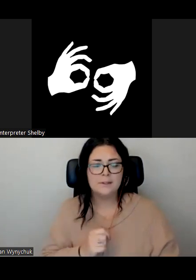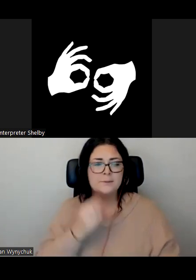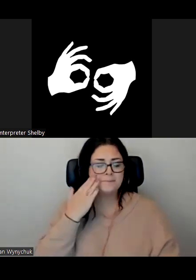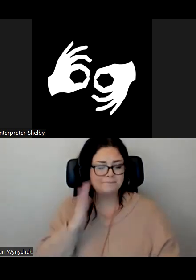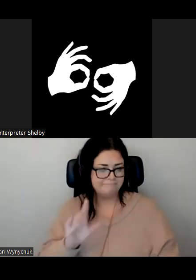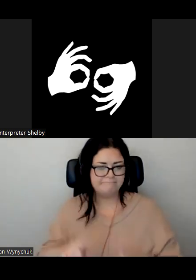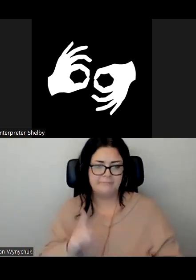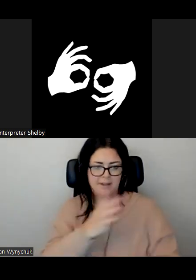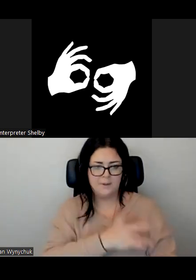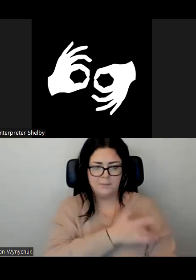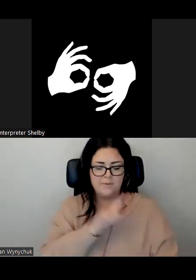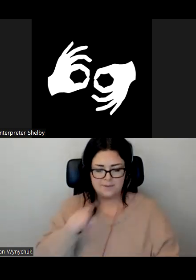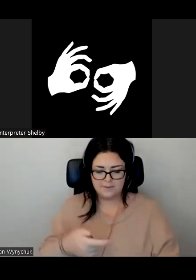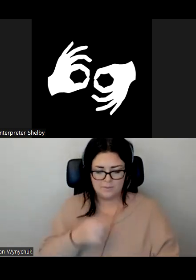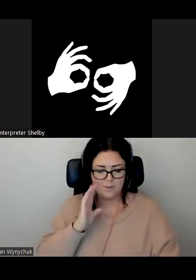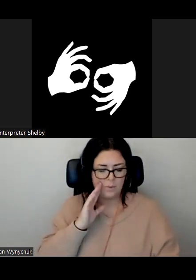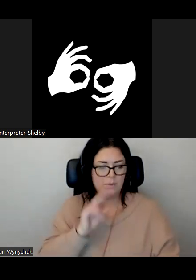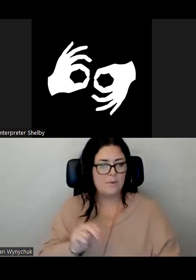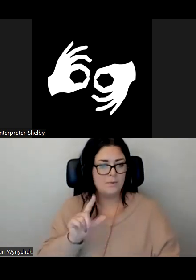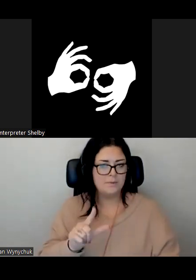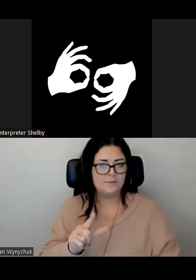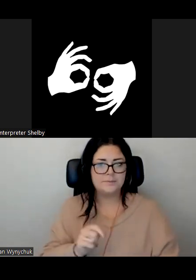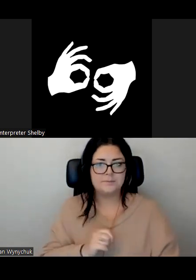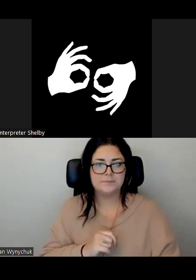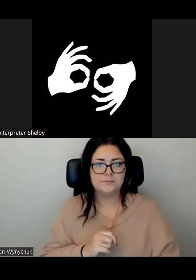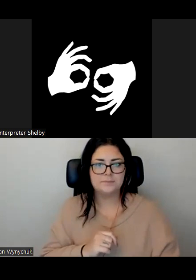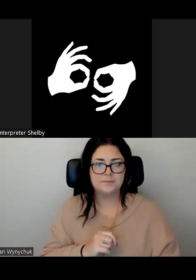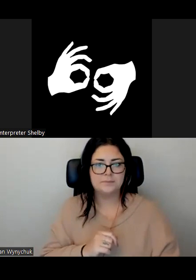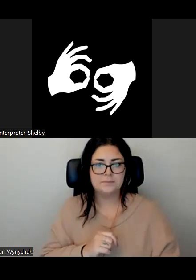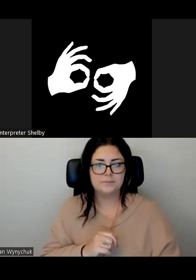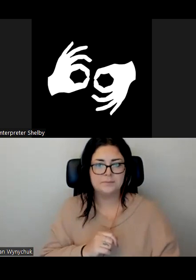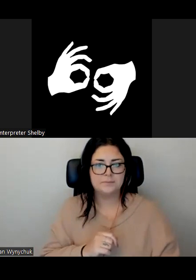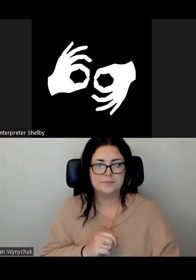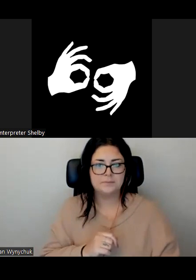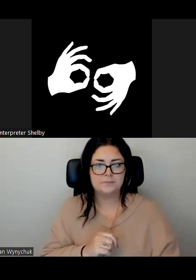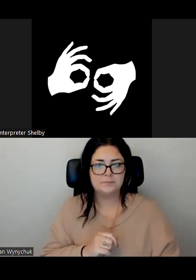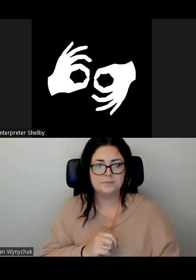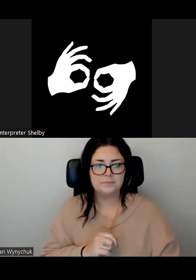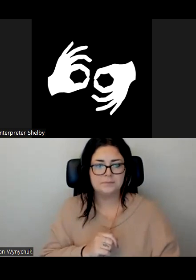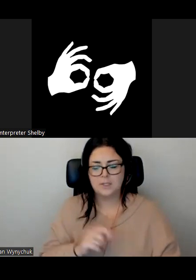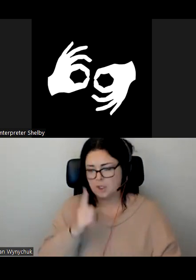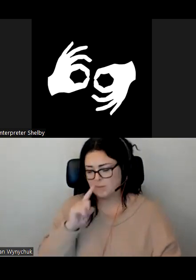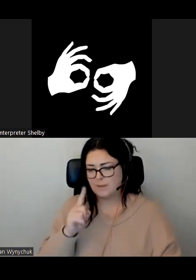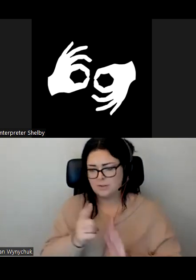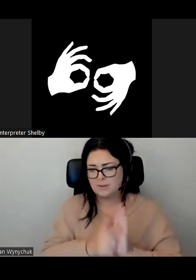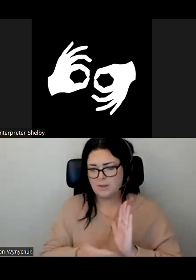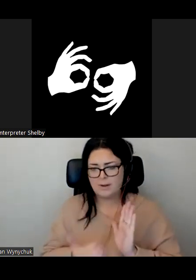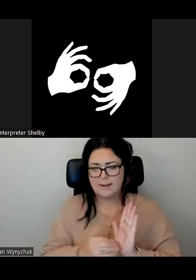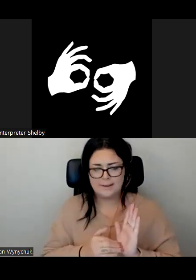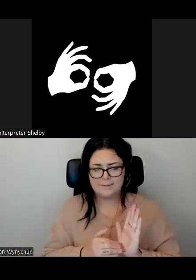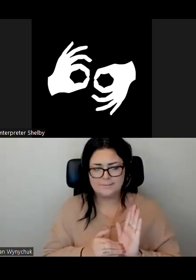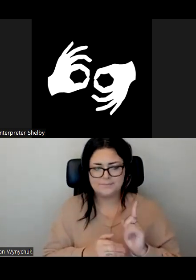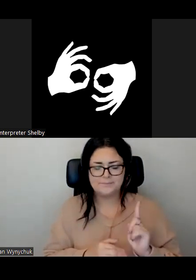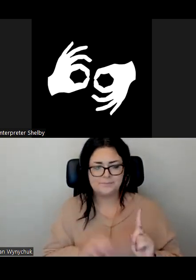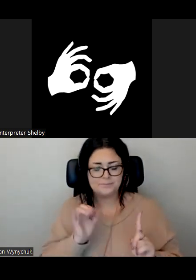every province. I can only speak for Newfoundland. Okay, can you just repeat that, repeat the law around that again, please? So